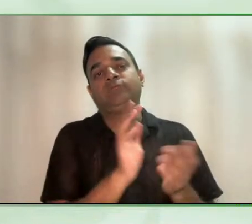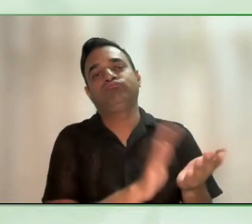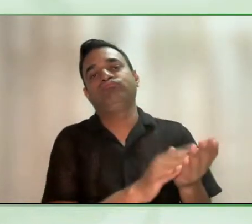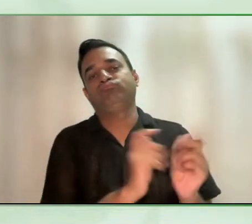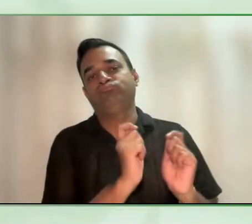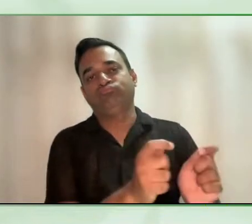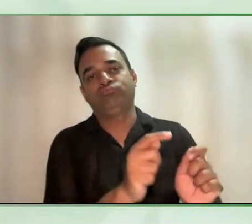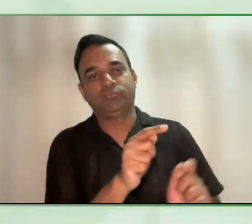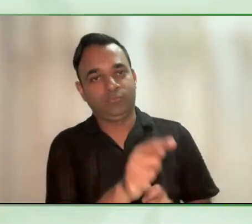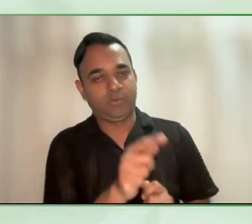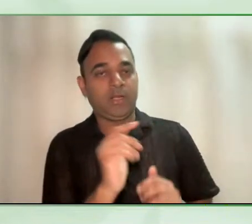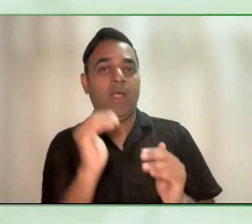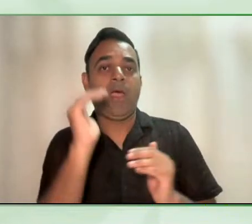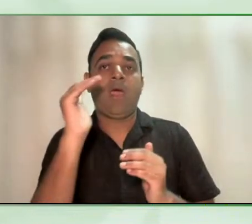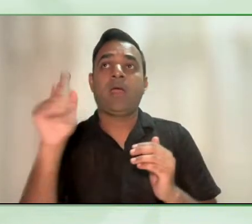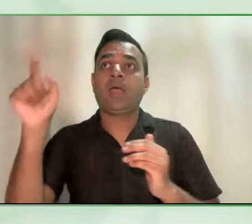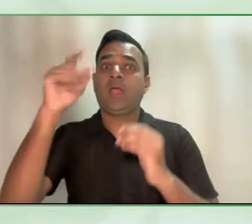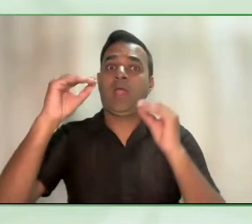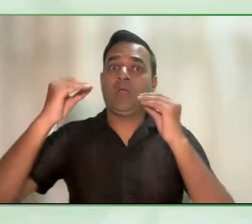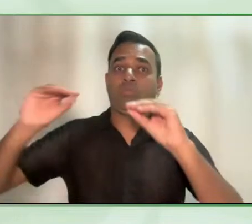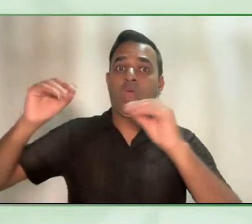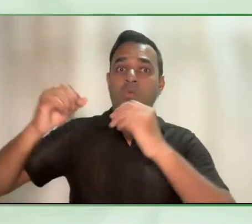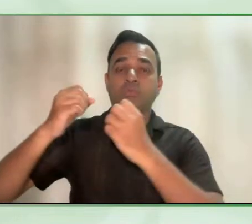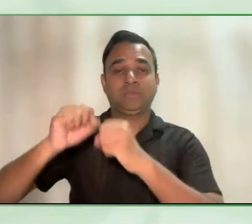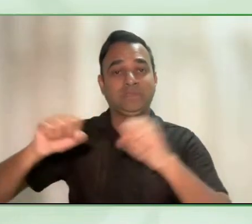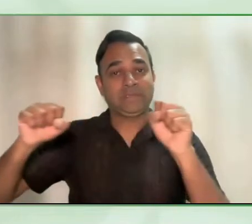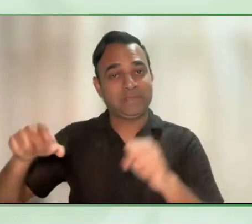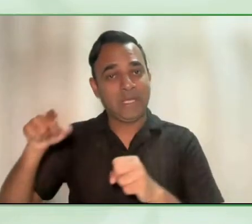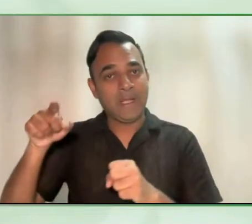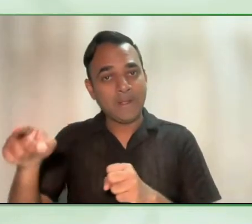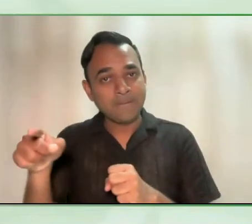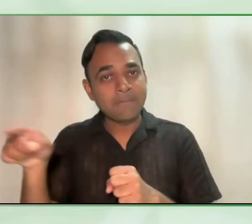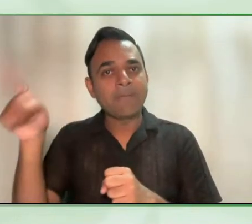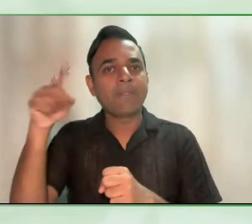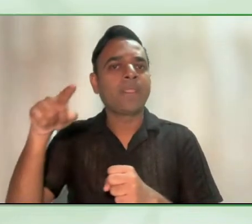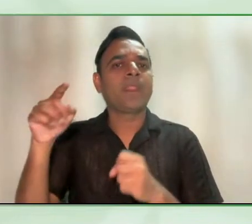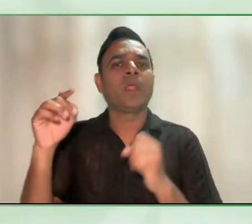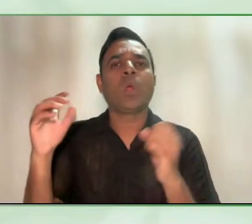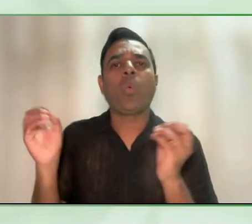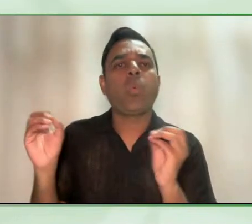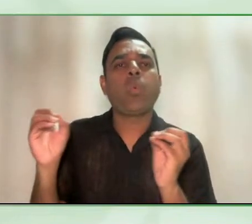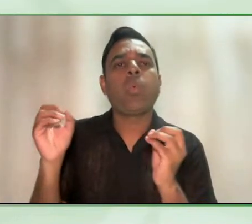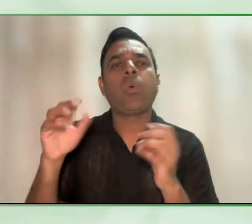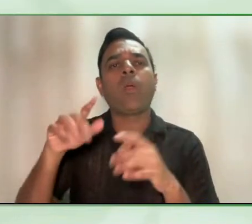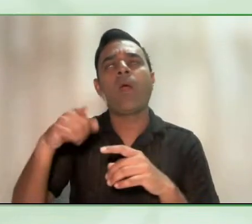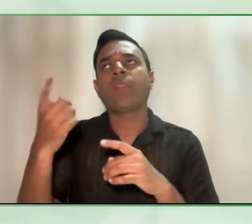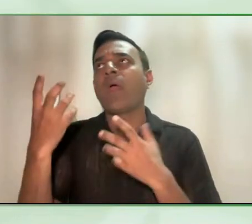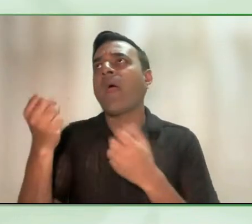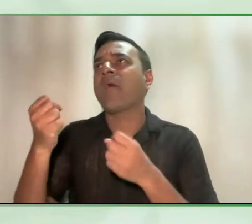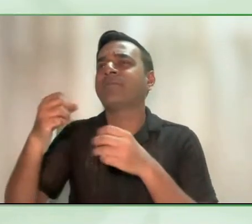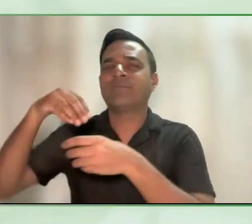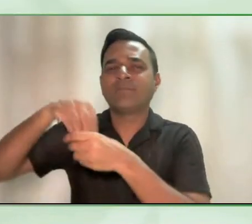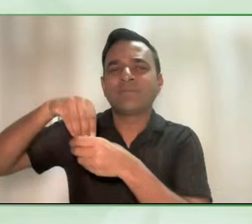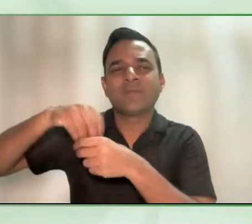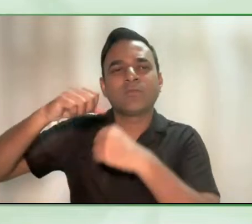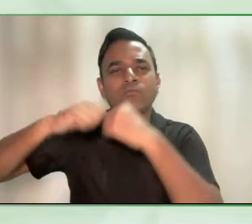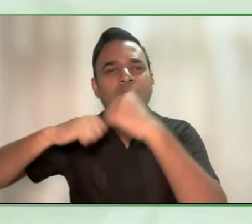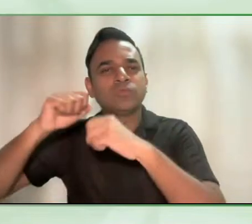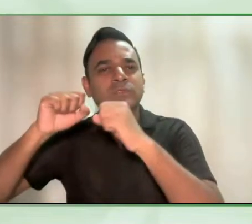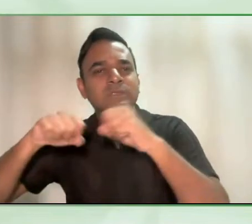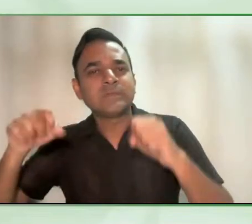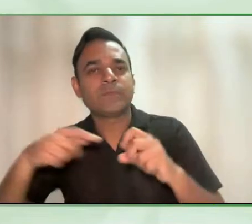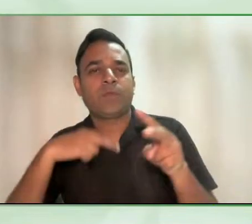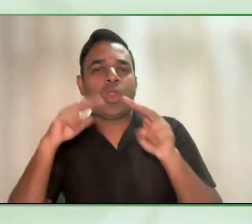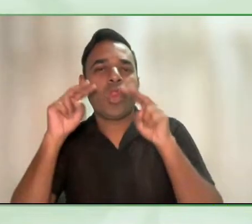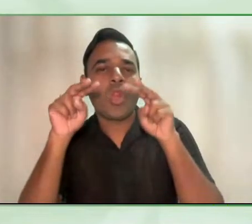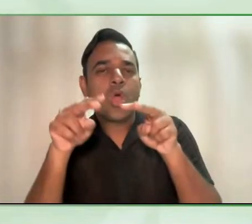people with disabilities who are on disability allowances, to come into a work environment for up to 4 years and